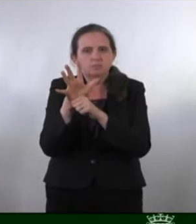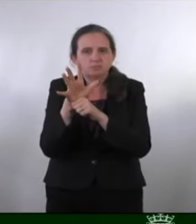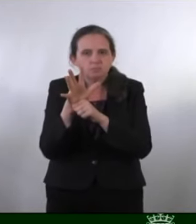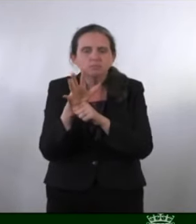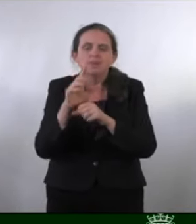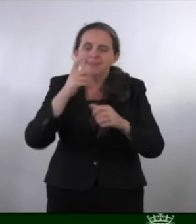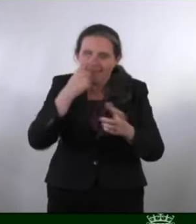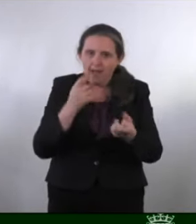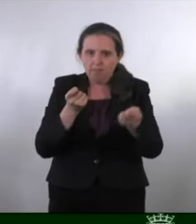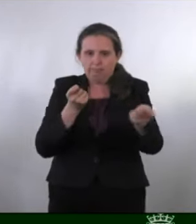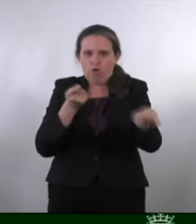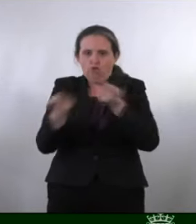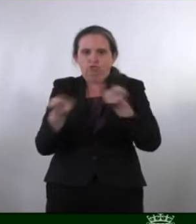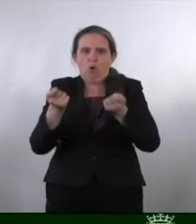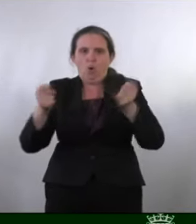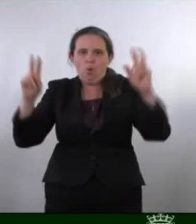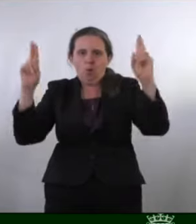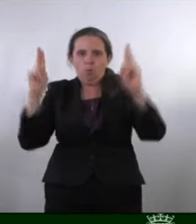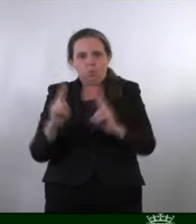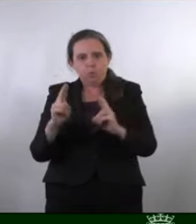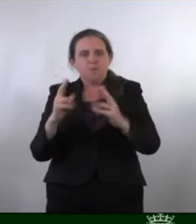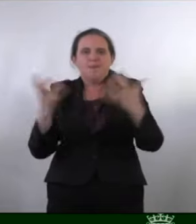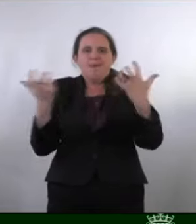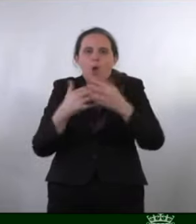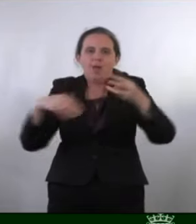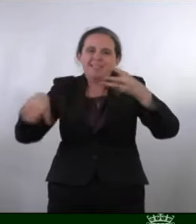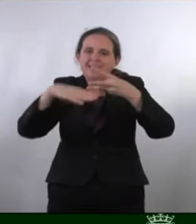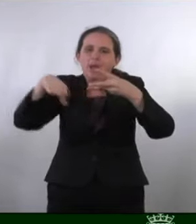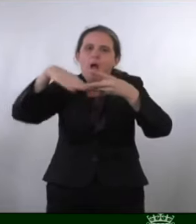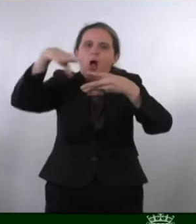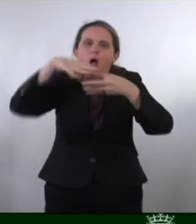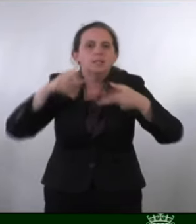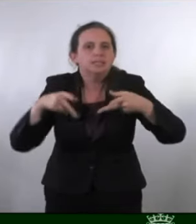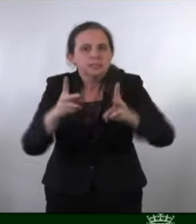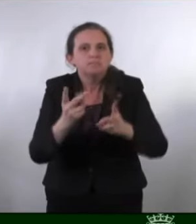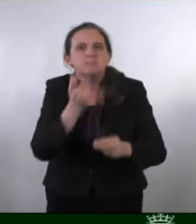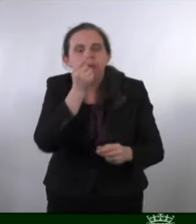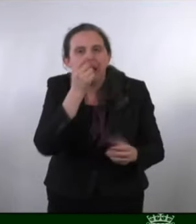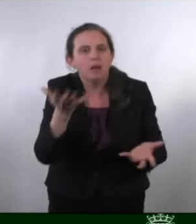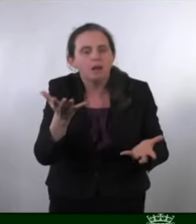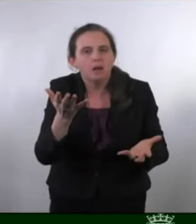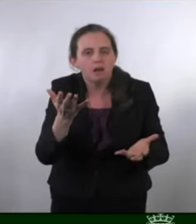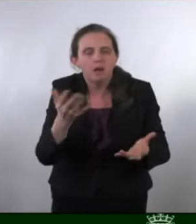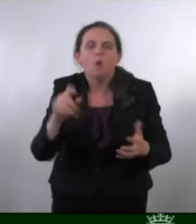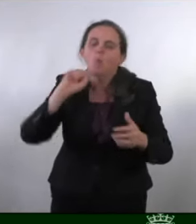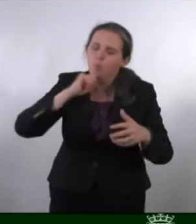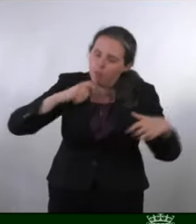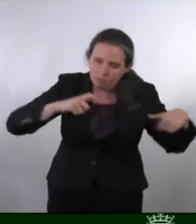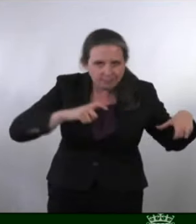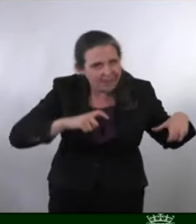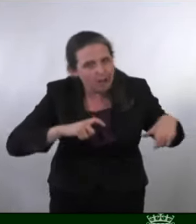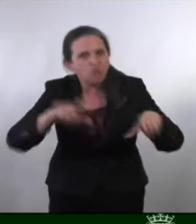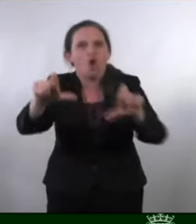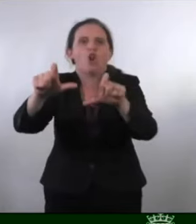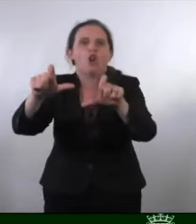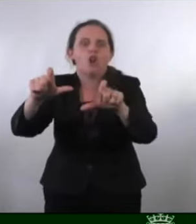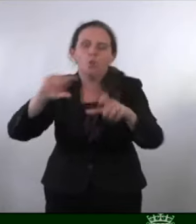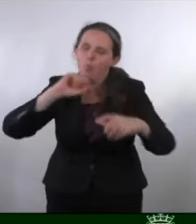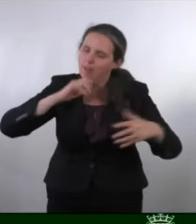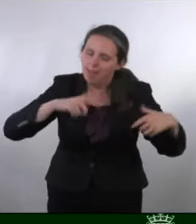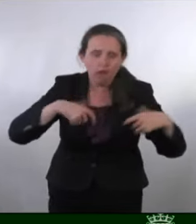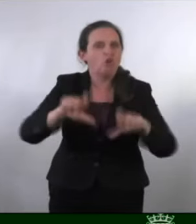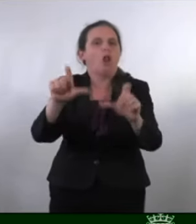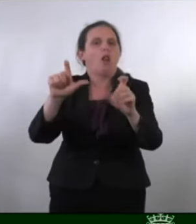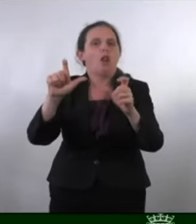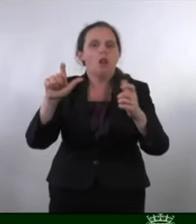tiered system, as she knows, and we're going to continue to do that. The guidance about